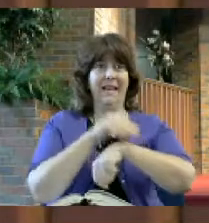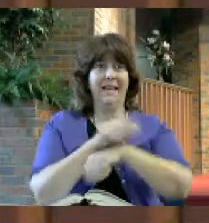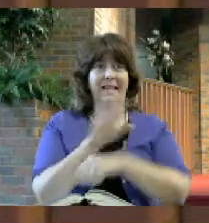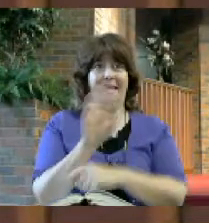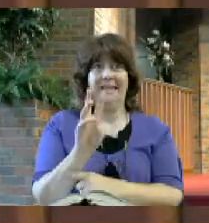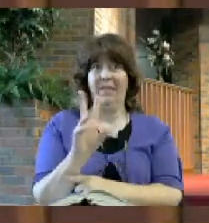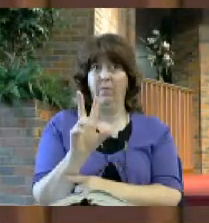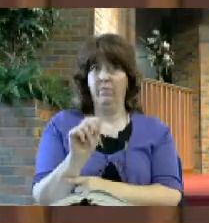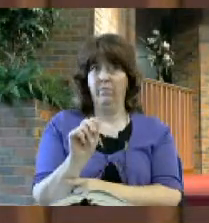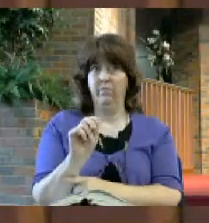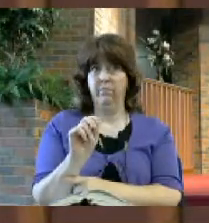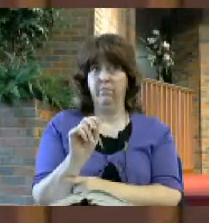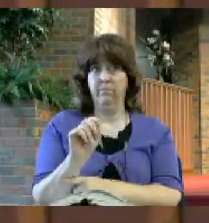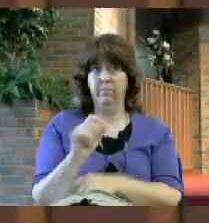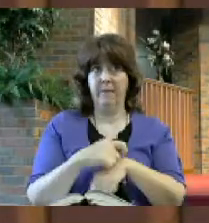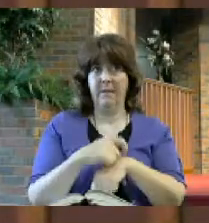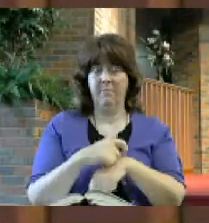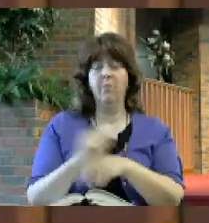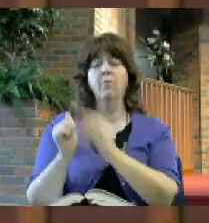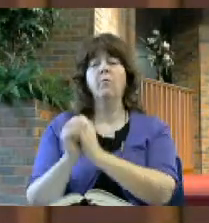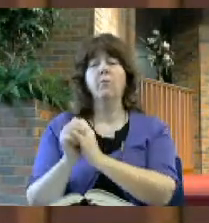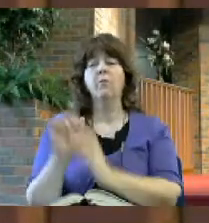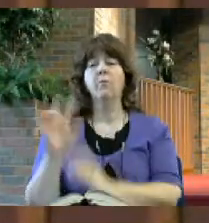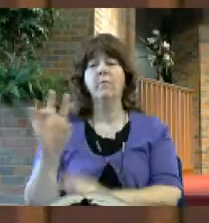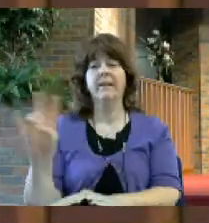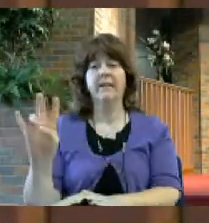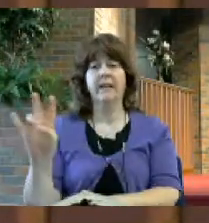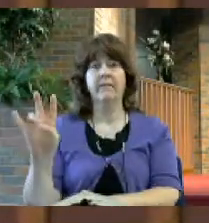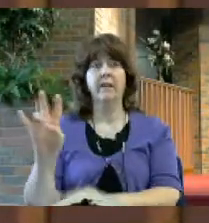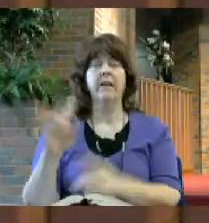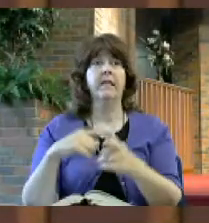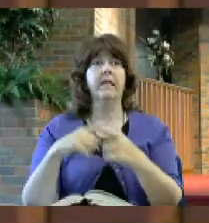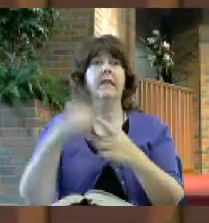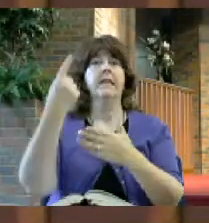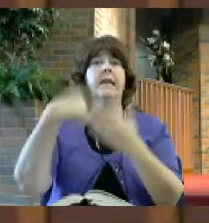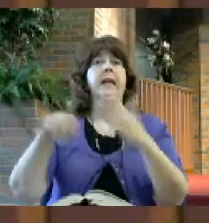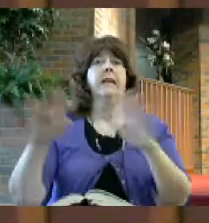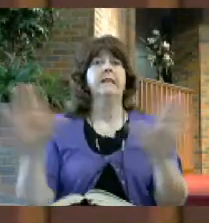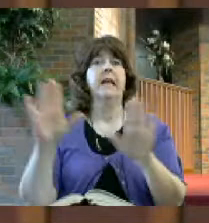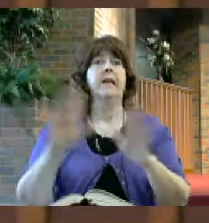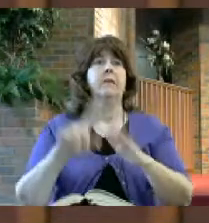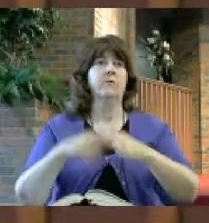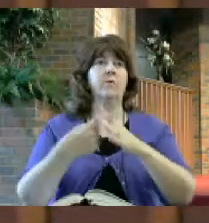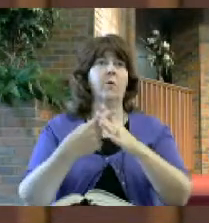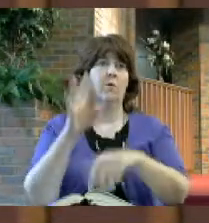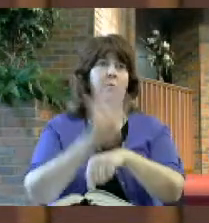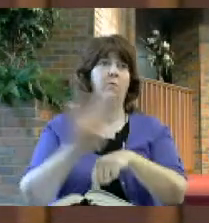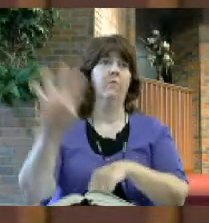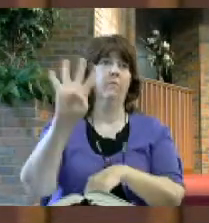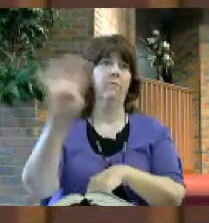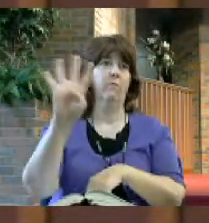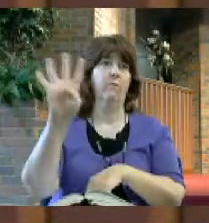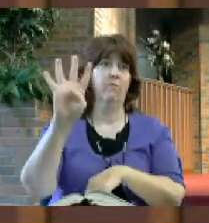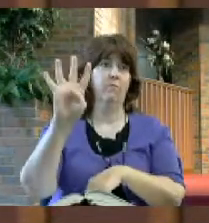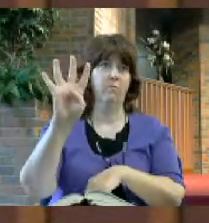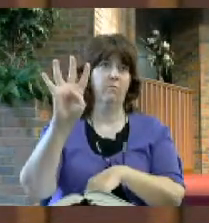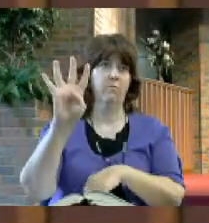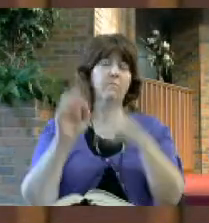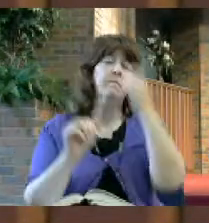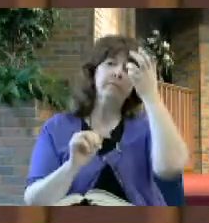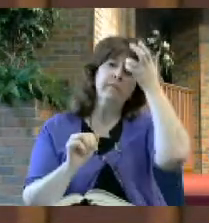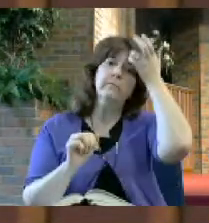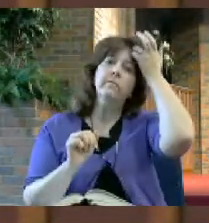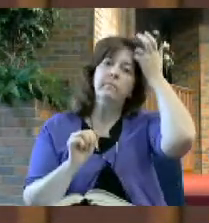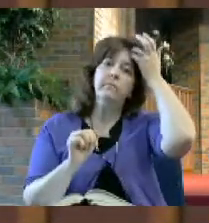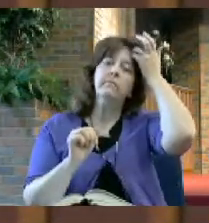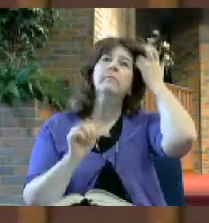devotional. And again, we'll meet next Sunday at 4 p.m. before our 5 p.m. worship. So this coming Wednesday at